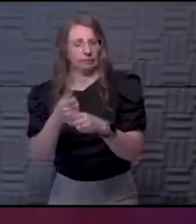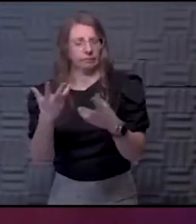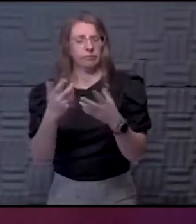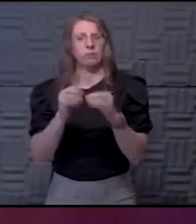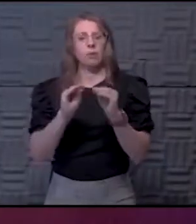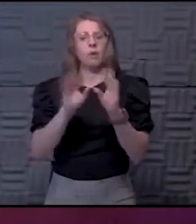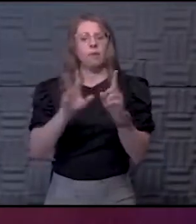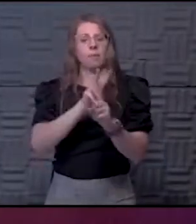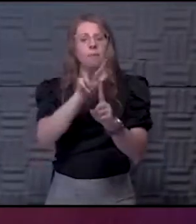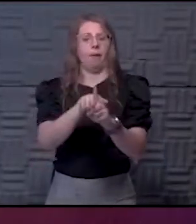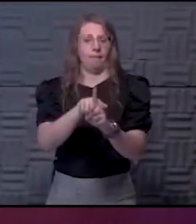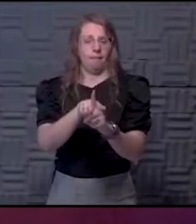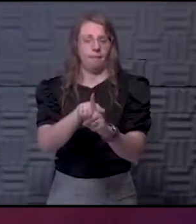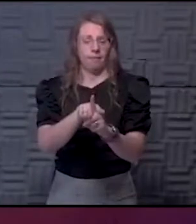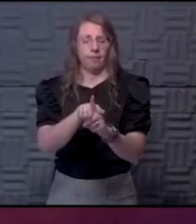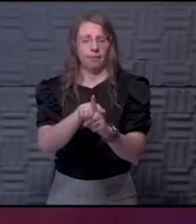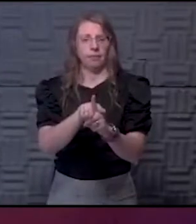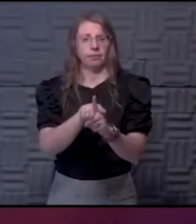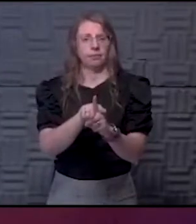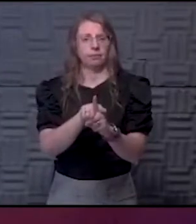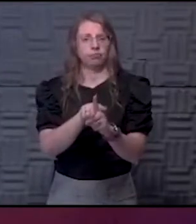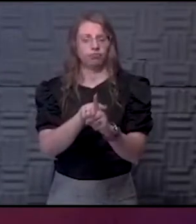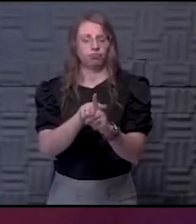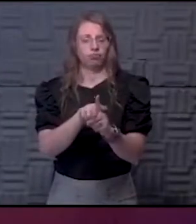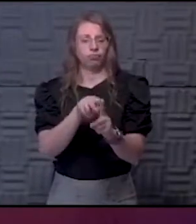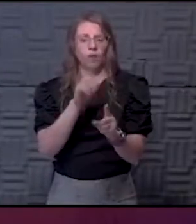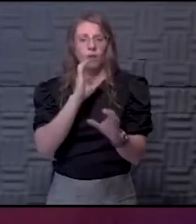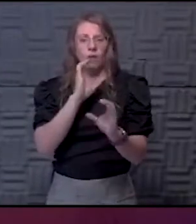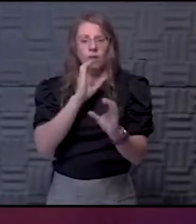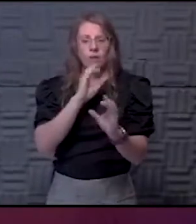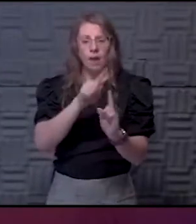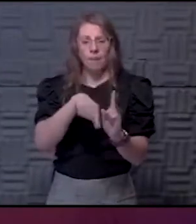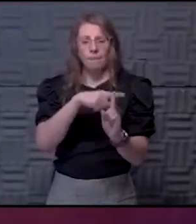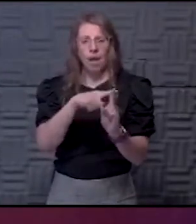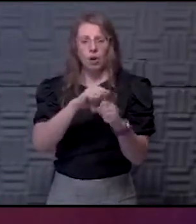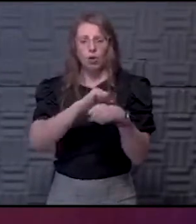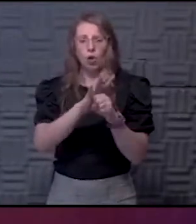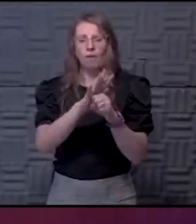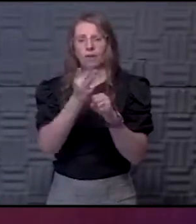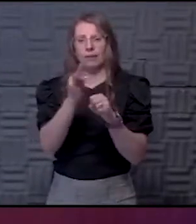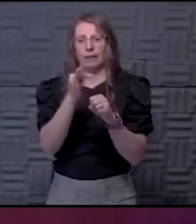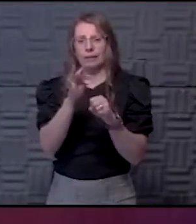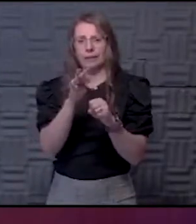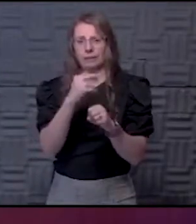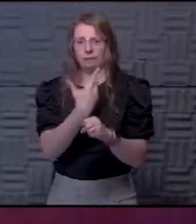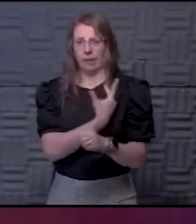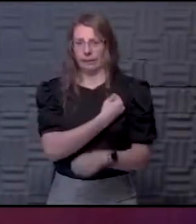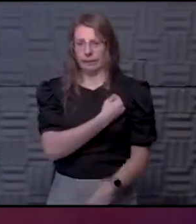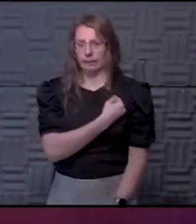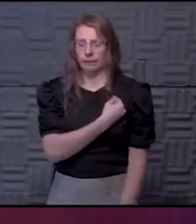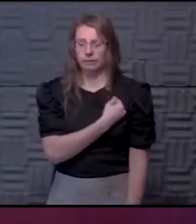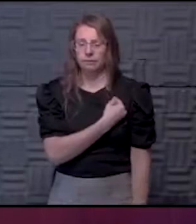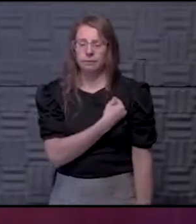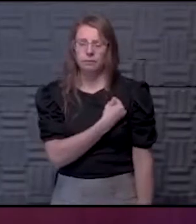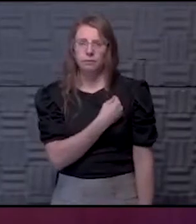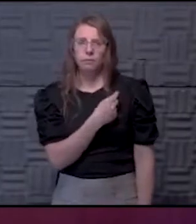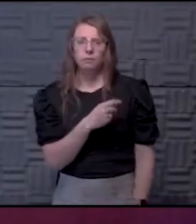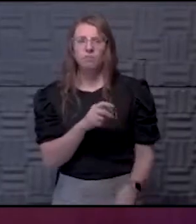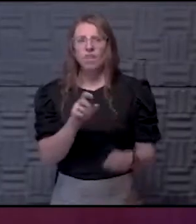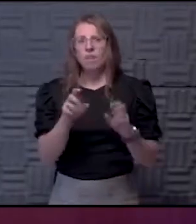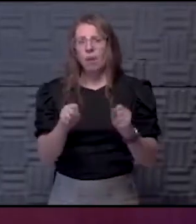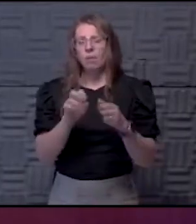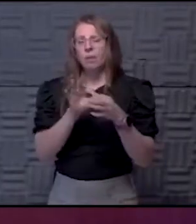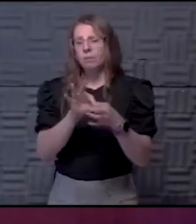obviously it applies to the conversation around a COVID-19 vaccine, and it probably